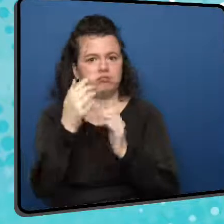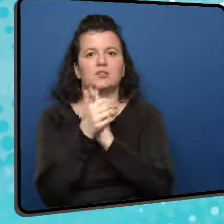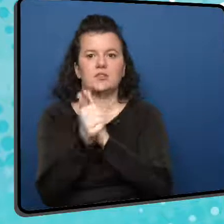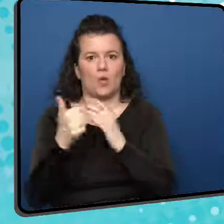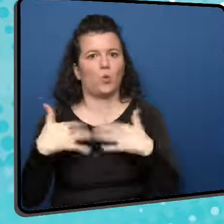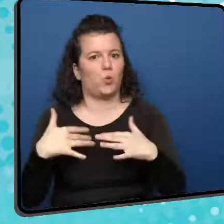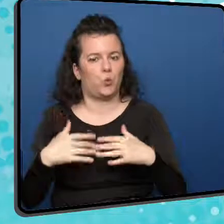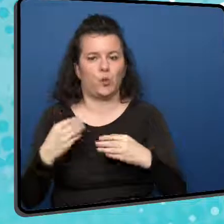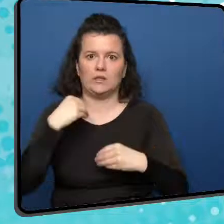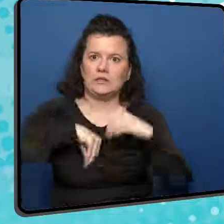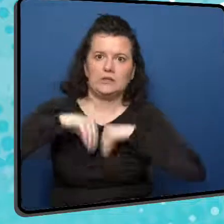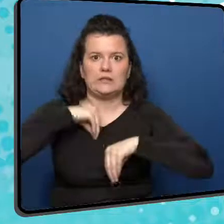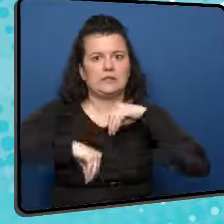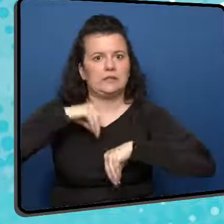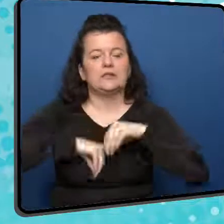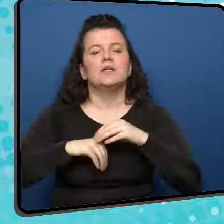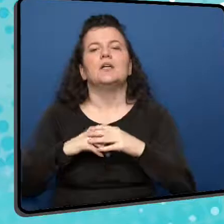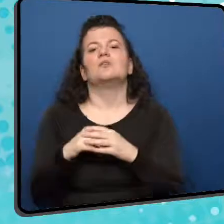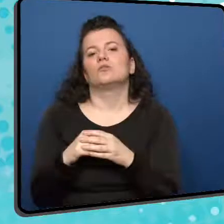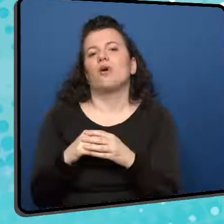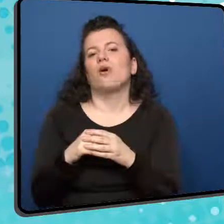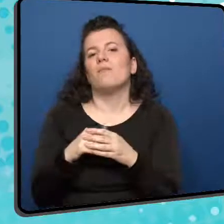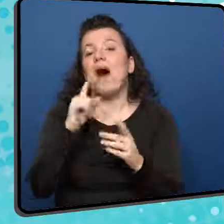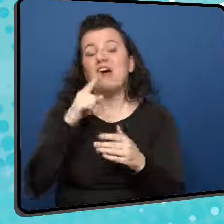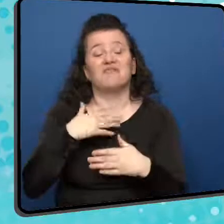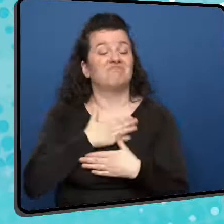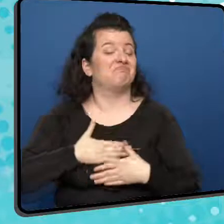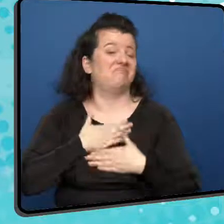challenging. But that's how it goes.